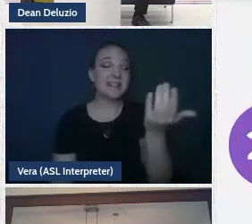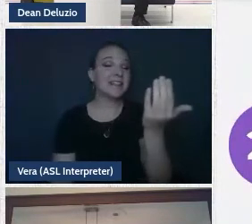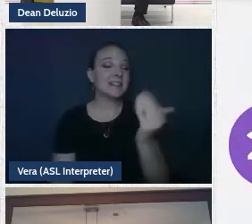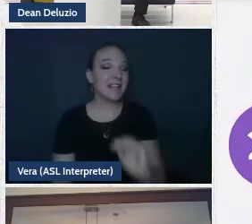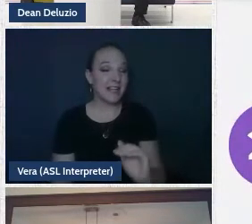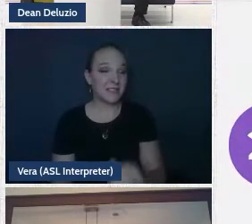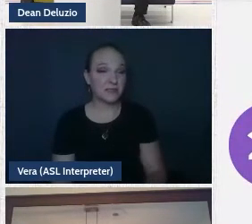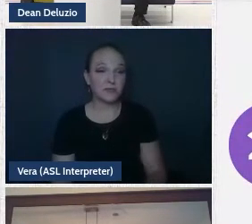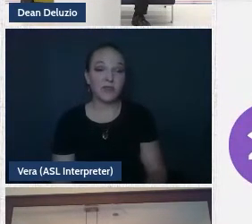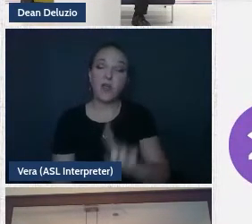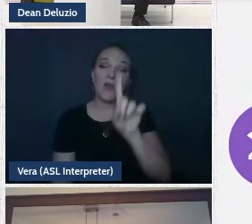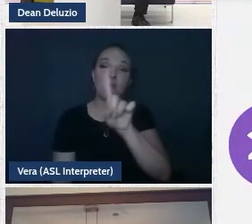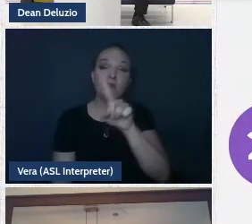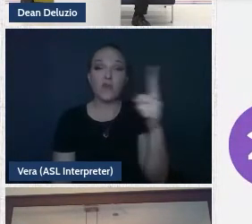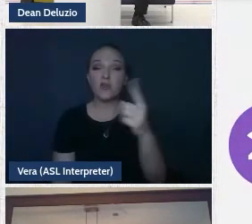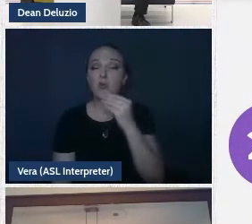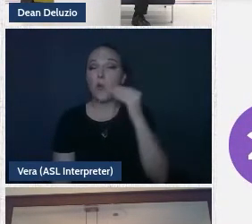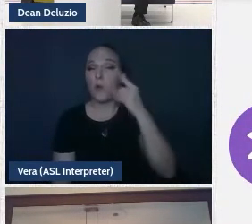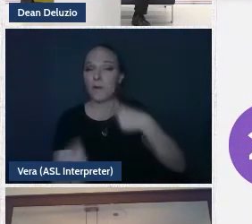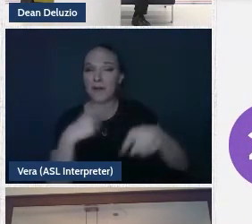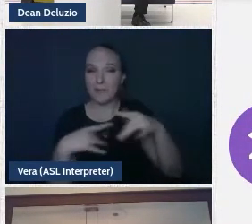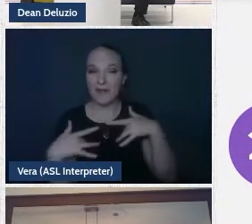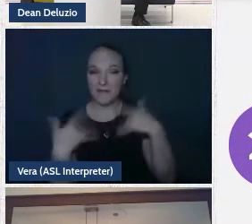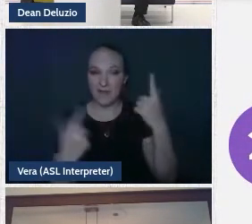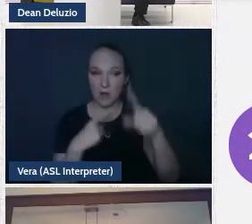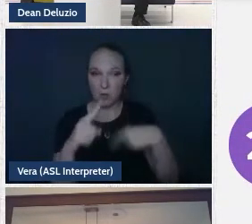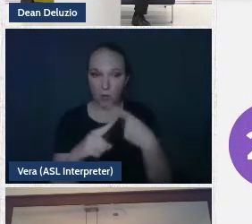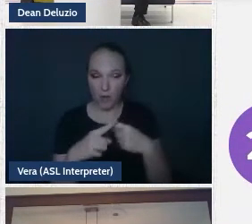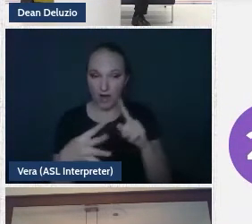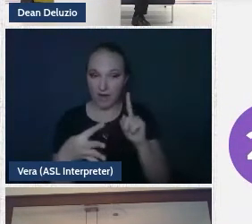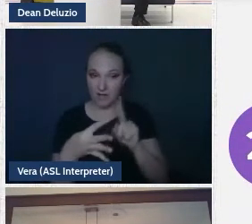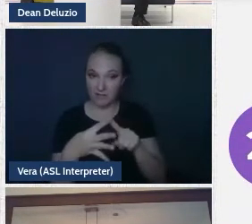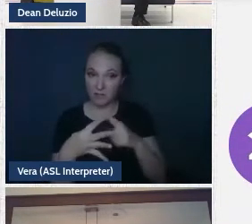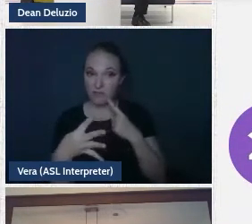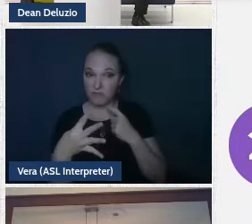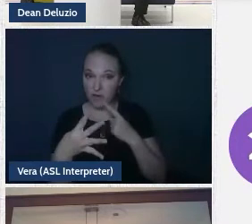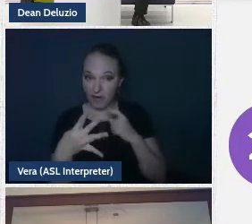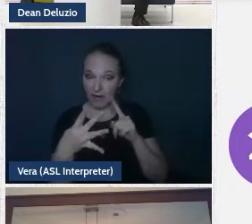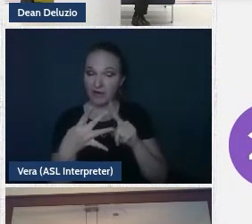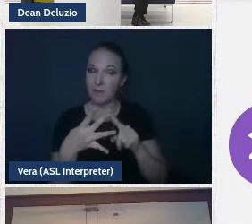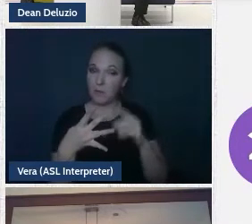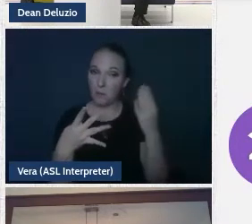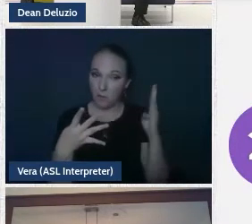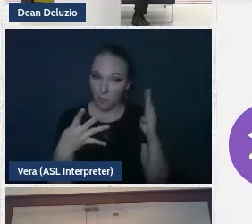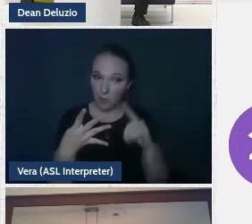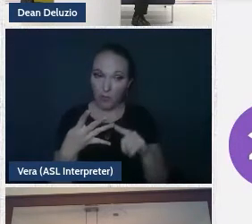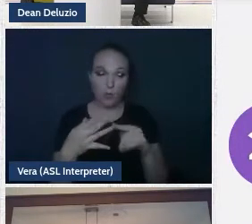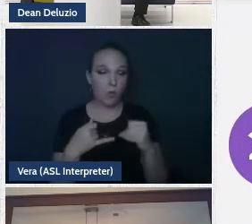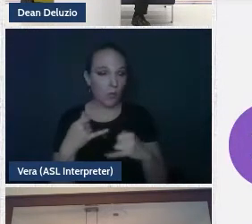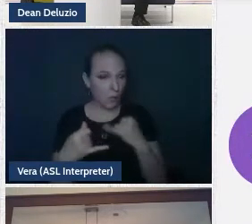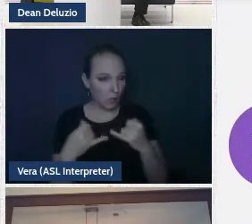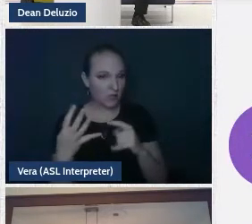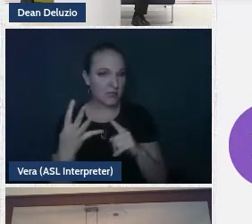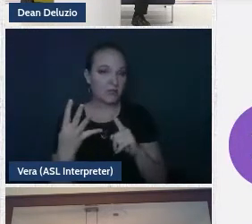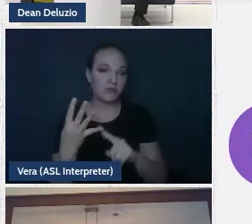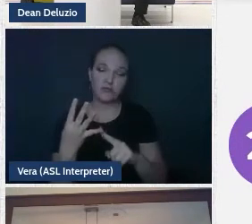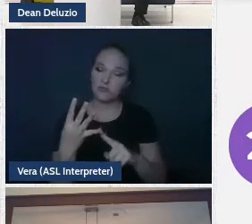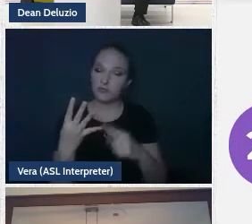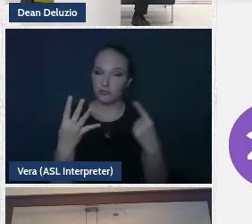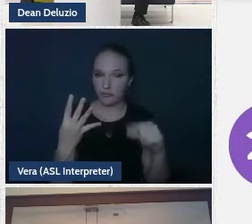first homecoming? So was it 1910, 1899, 1984, or